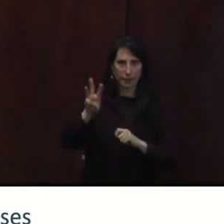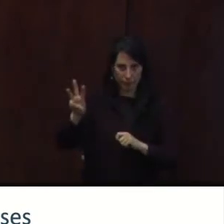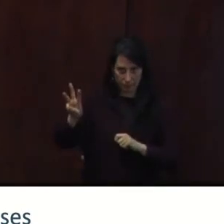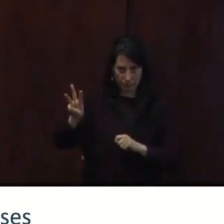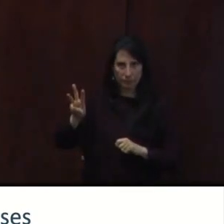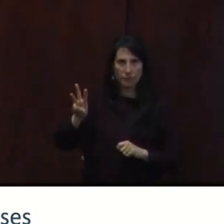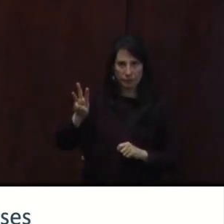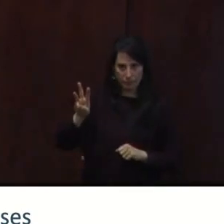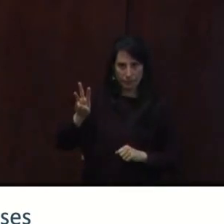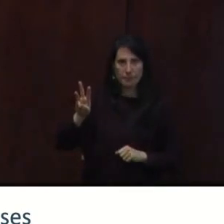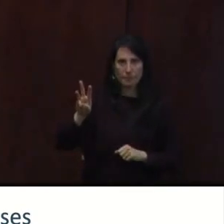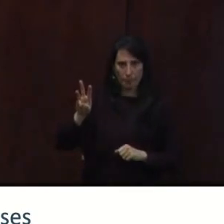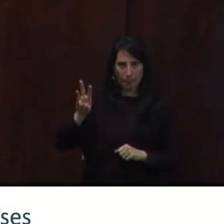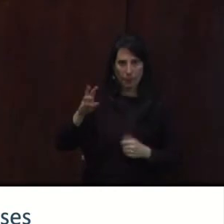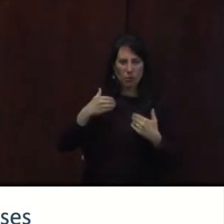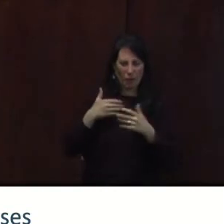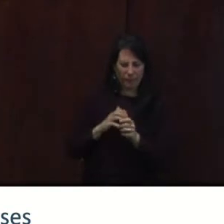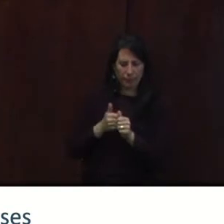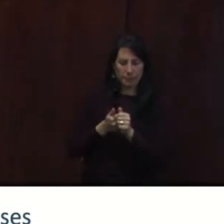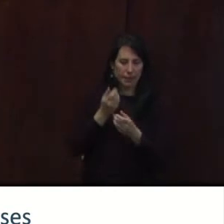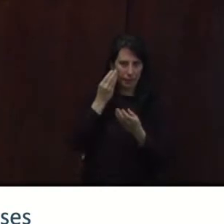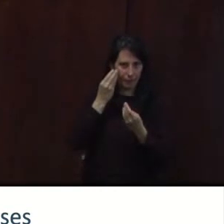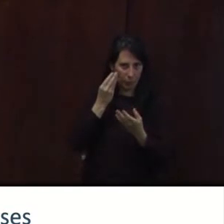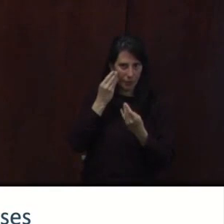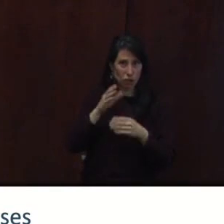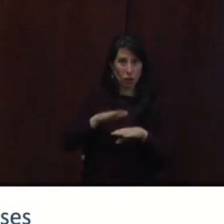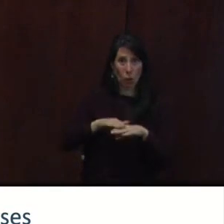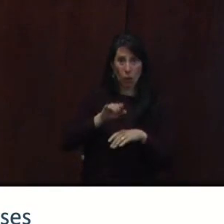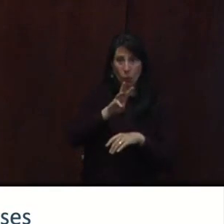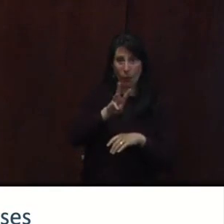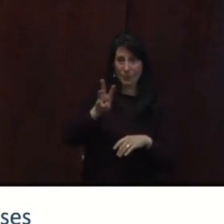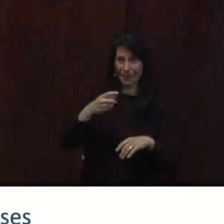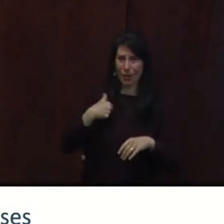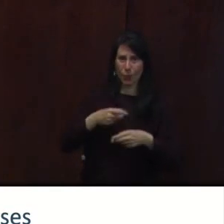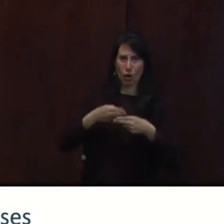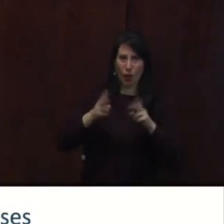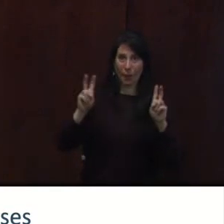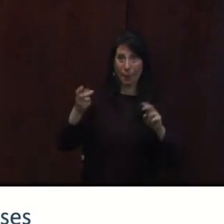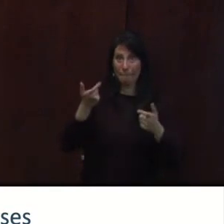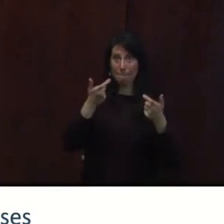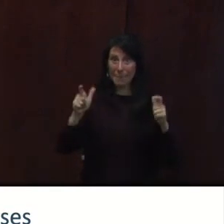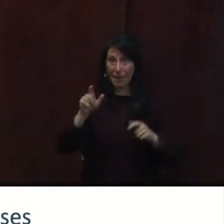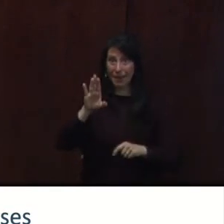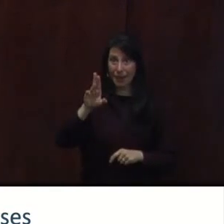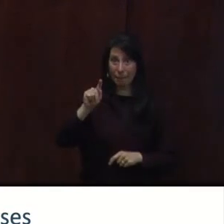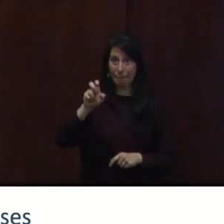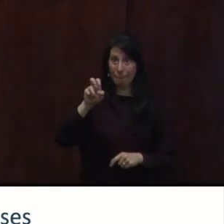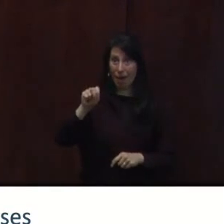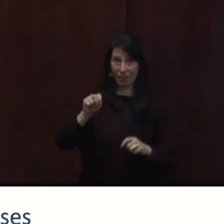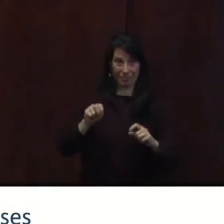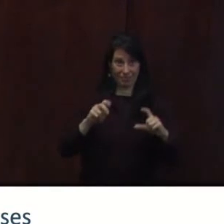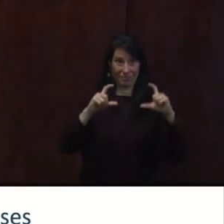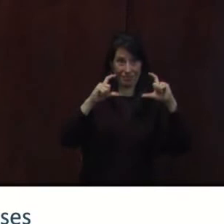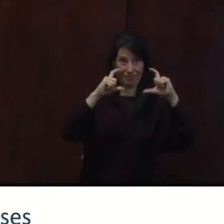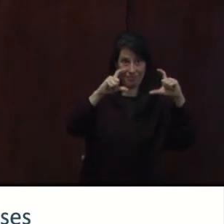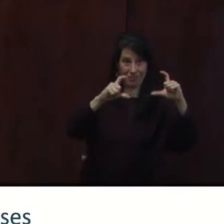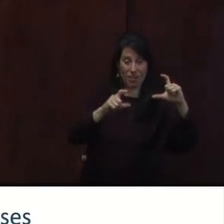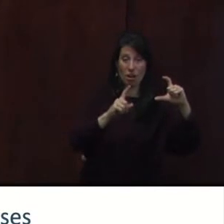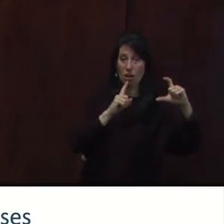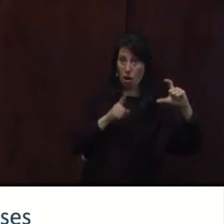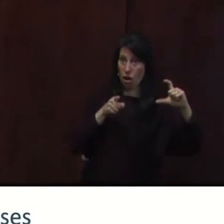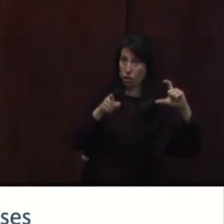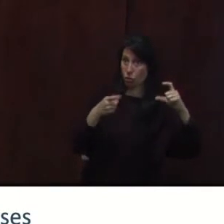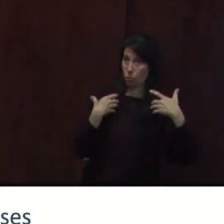I just sort of mentioned that on the website, we call them the big buttons. There'll be big buttons that say, are you a healthcare worker? Are